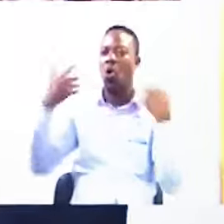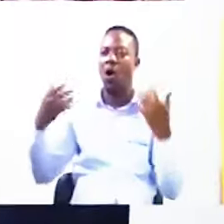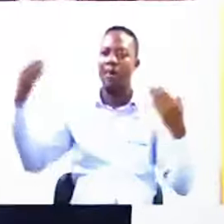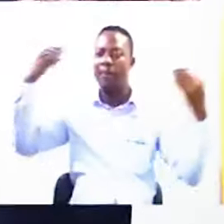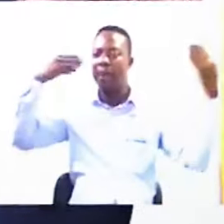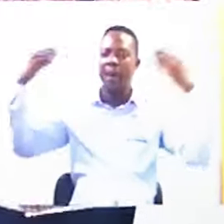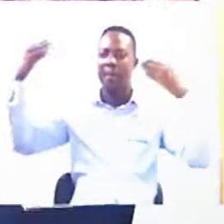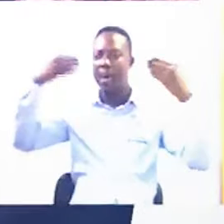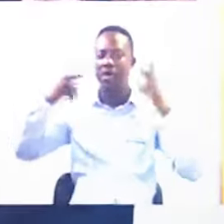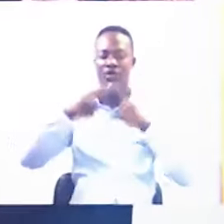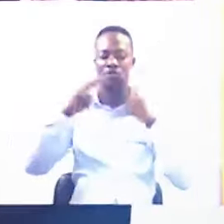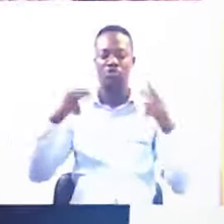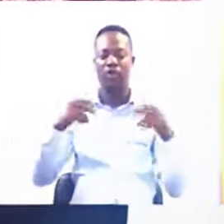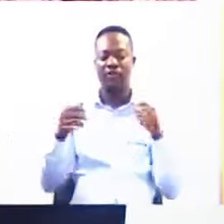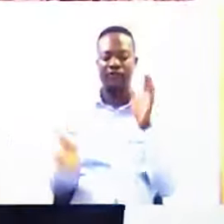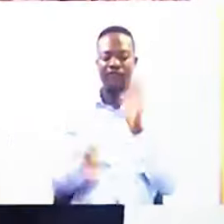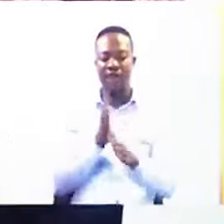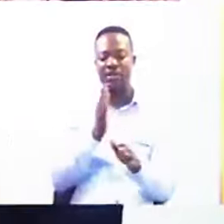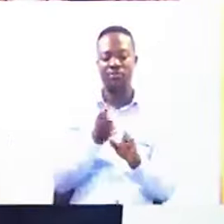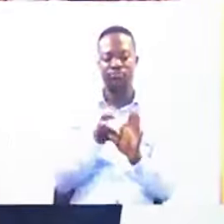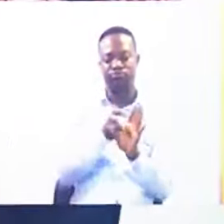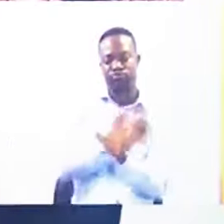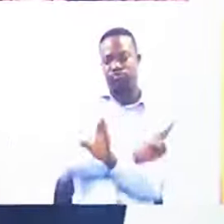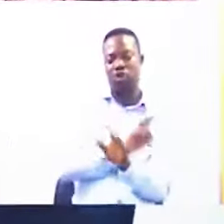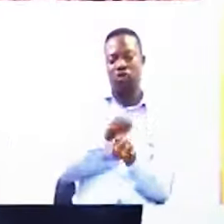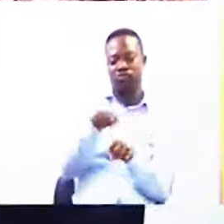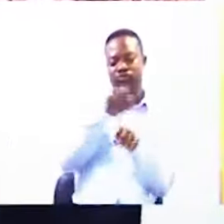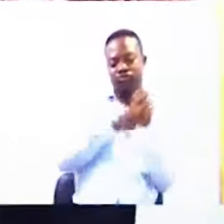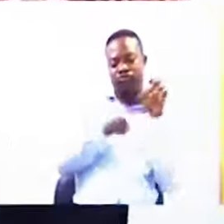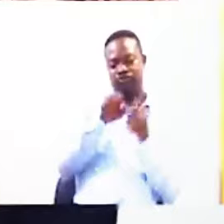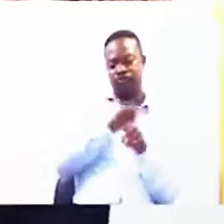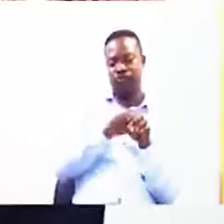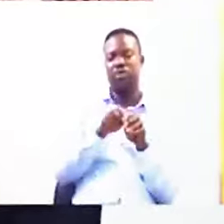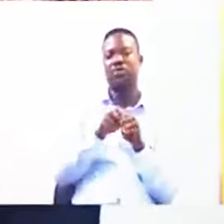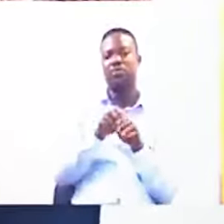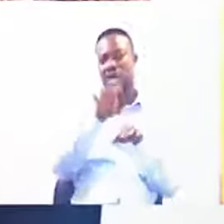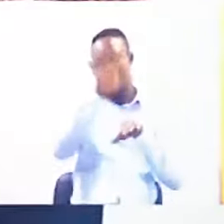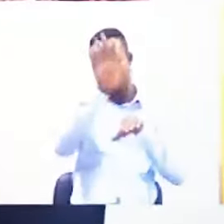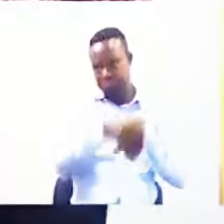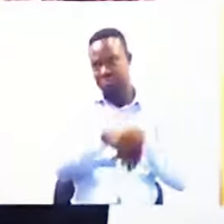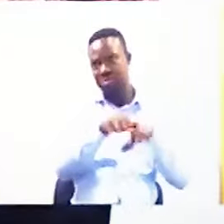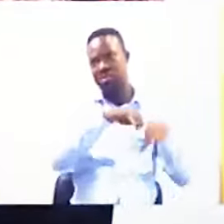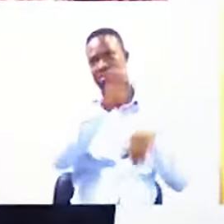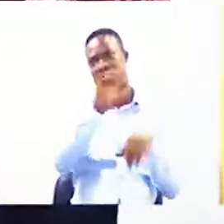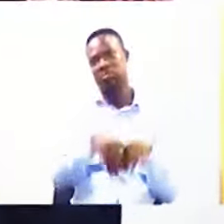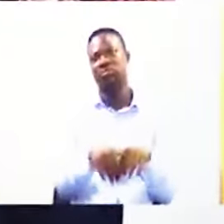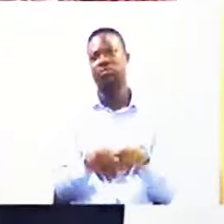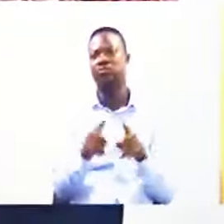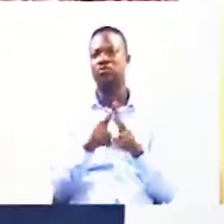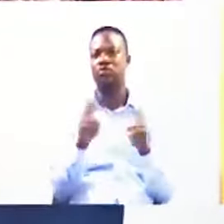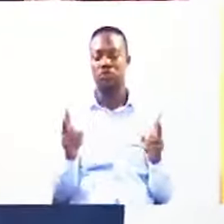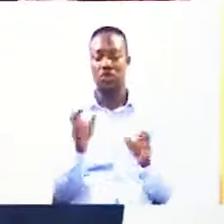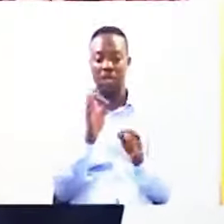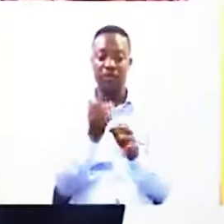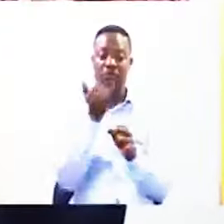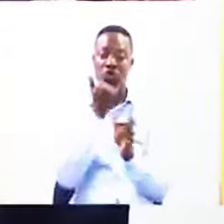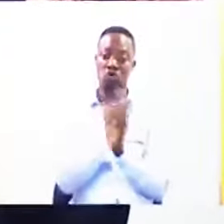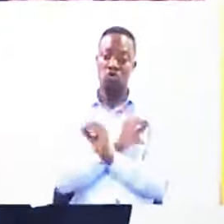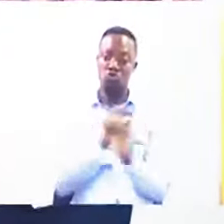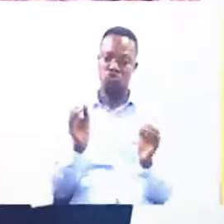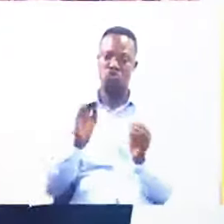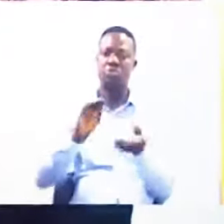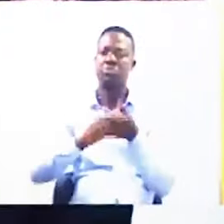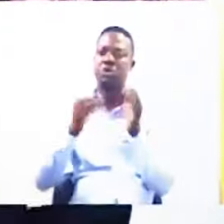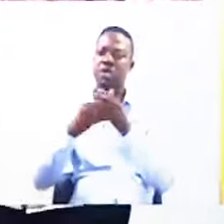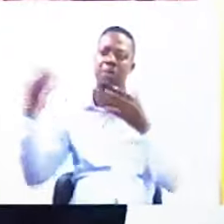twom kakra ni se na osuro se Yudafo no ebeka nanim. So no offense, no criticism. And the one person